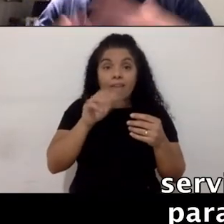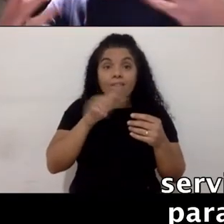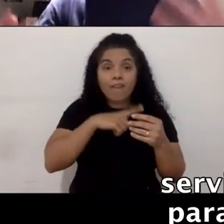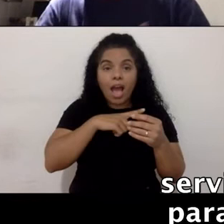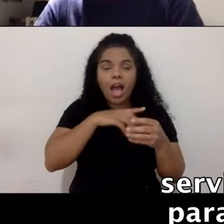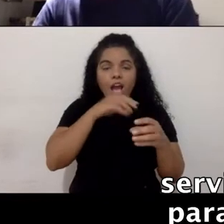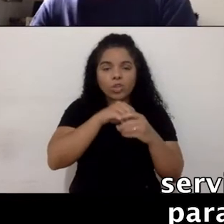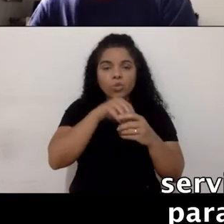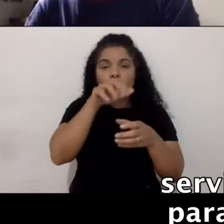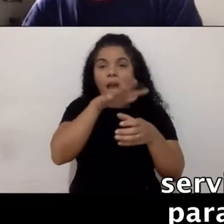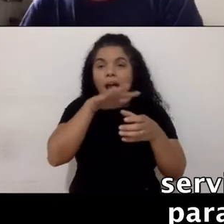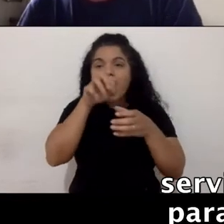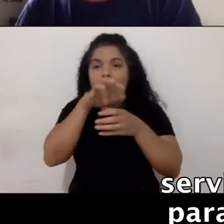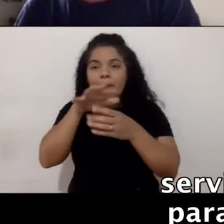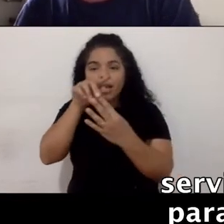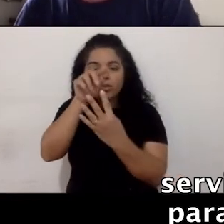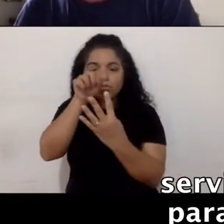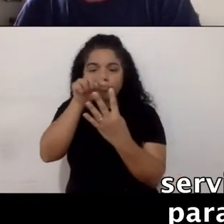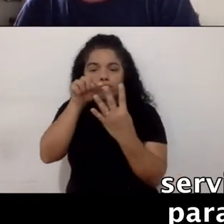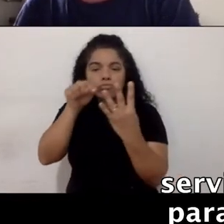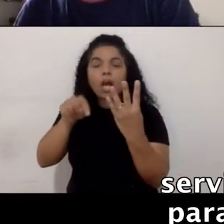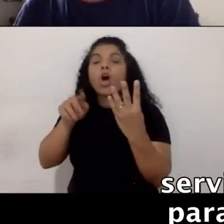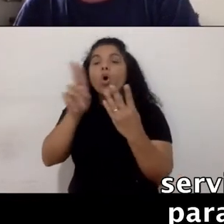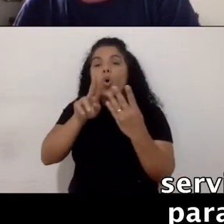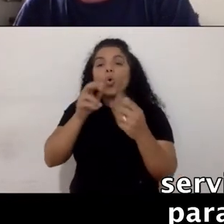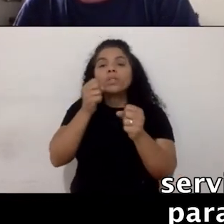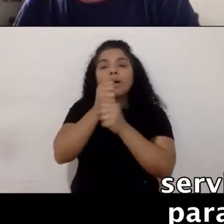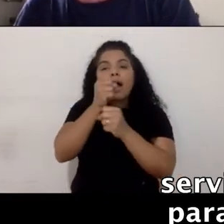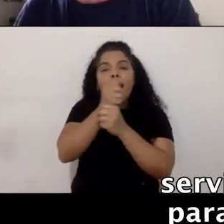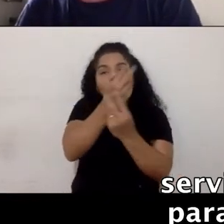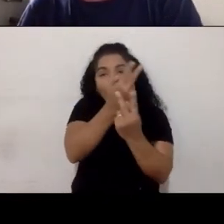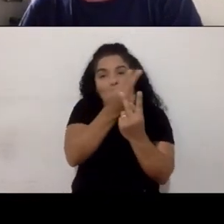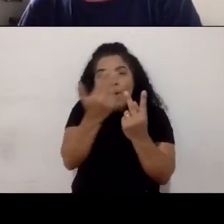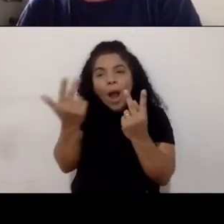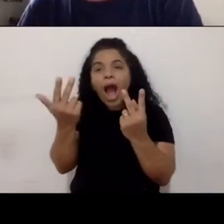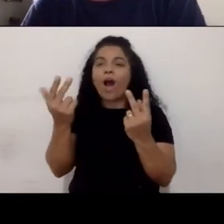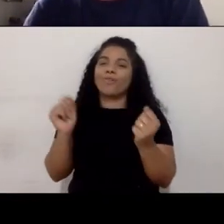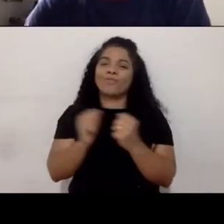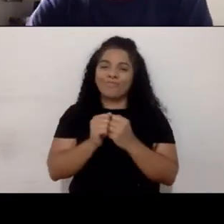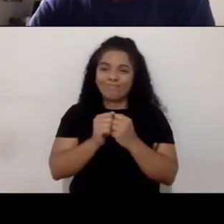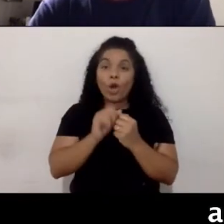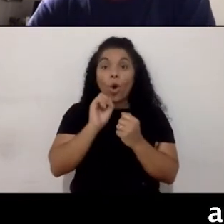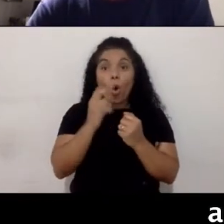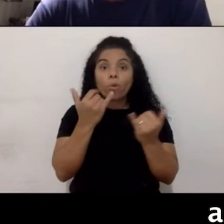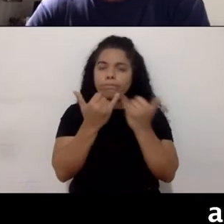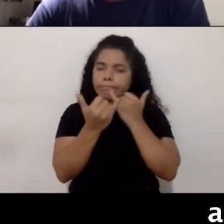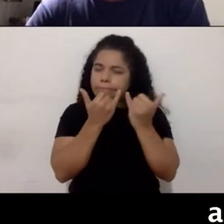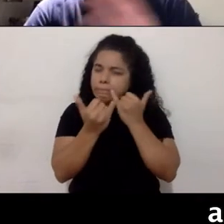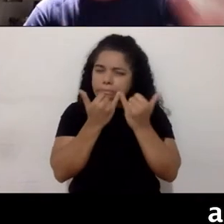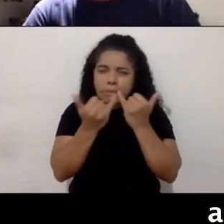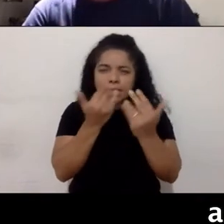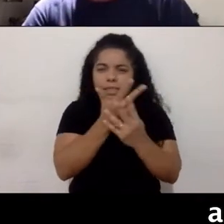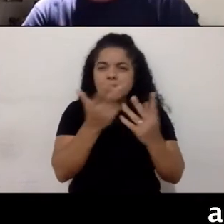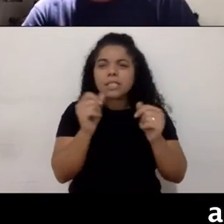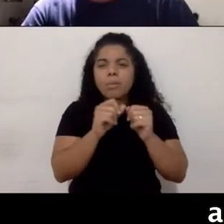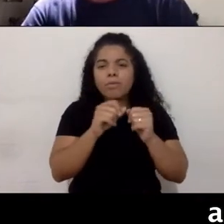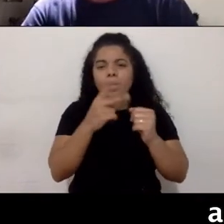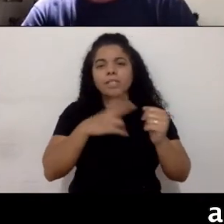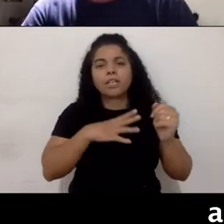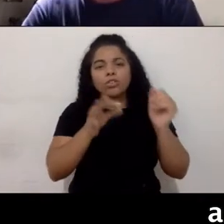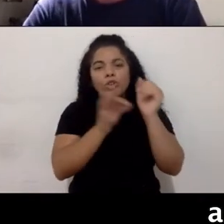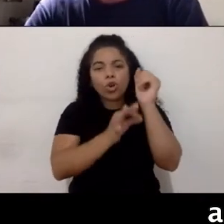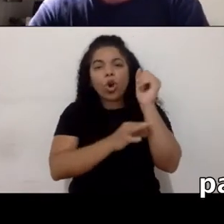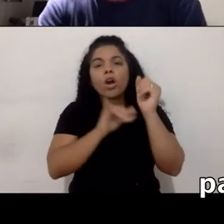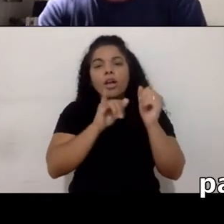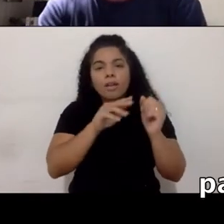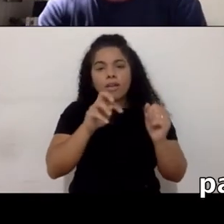pipeline service or tooling to do that for your infrastructure code as well. You want to have that process automated and centralized so